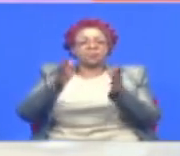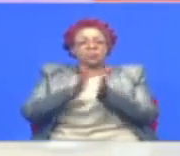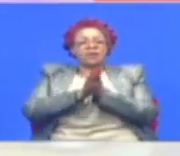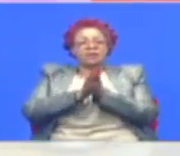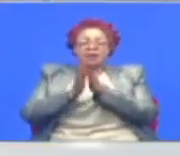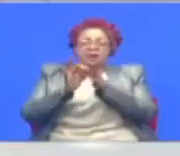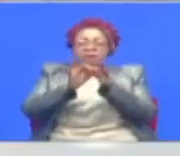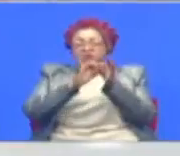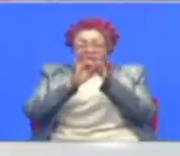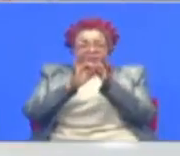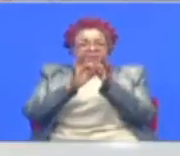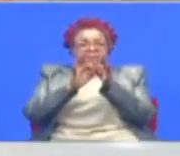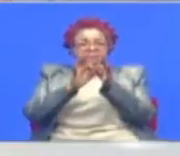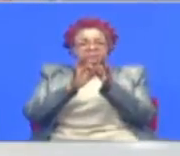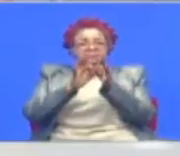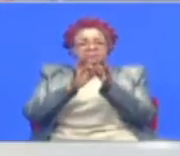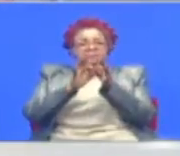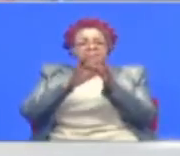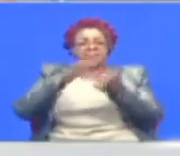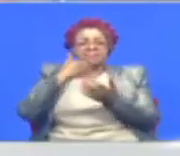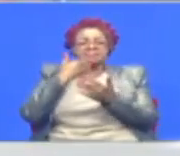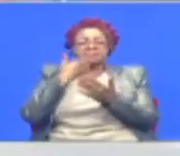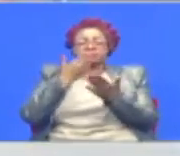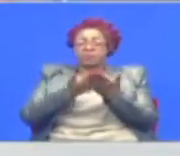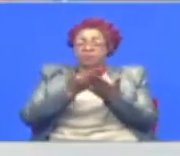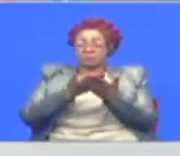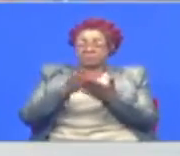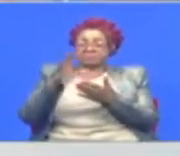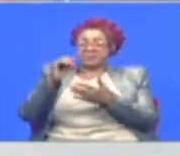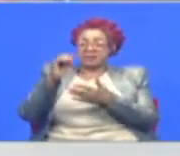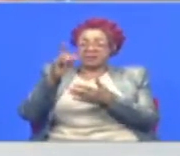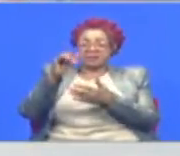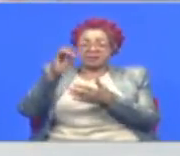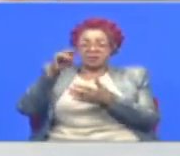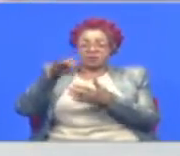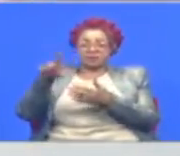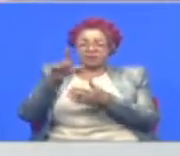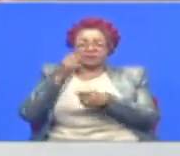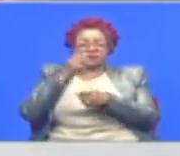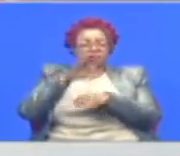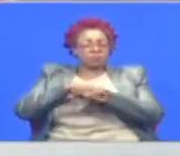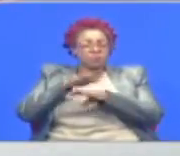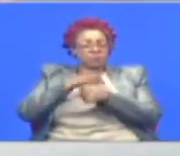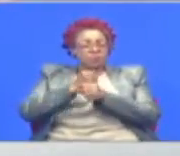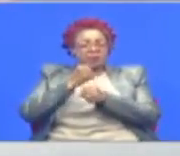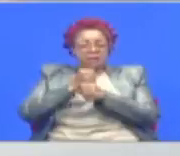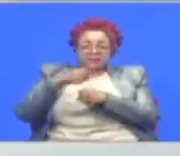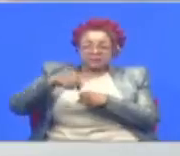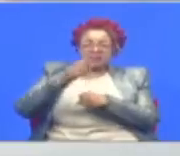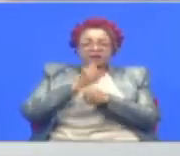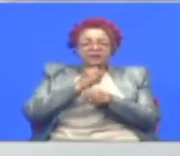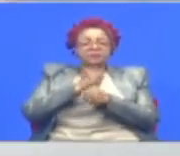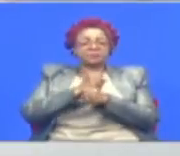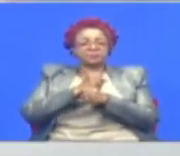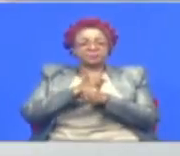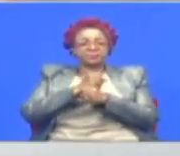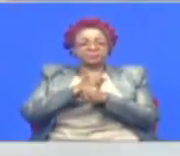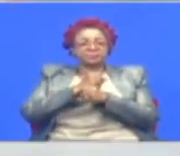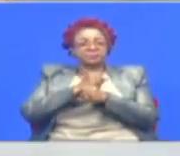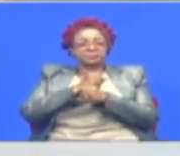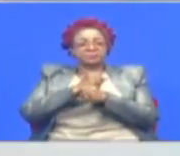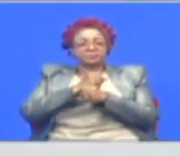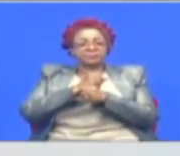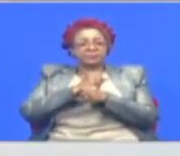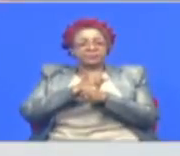wa kweli. Hivyo basi namshukuru sana kardinali kwa kazi kubwa hii aliyoifanya, na basi anaiweka